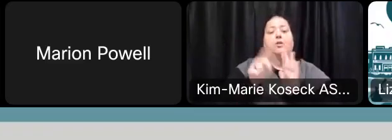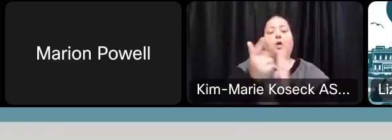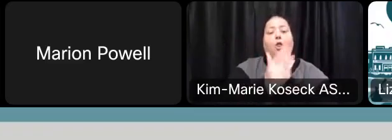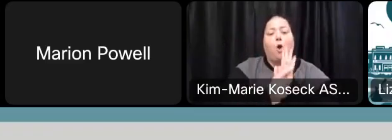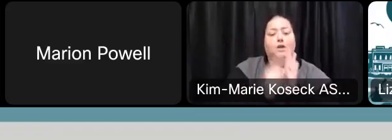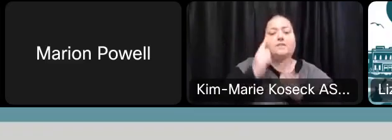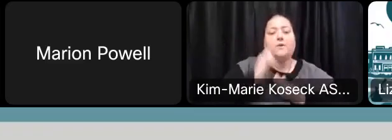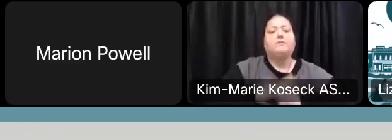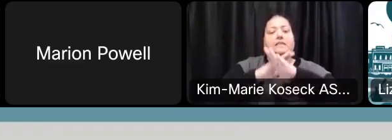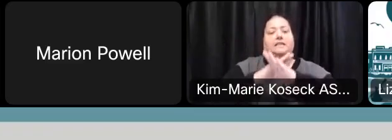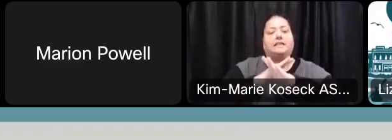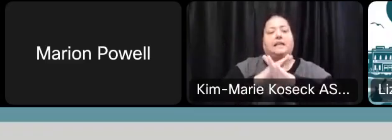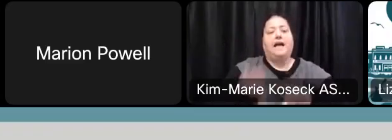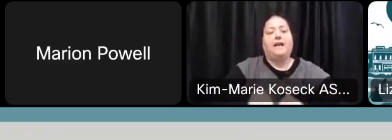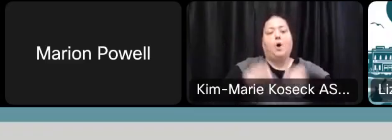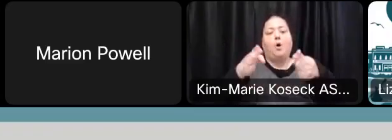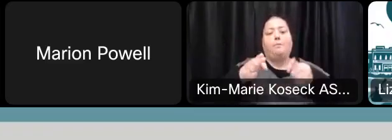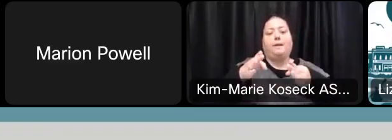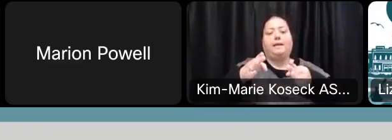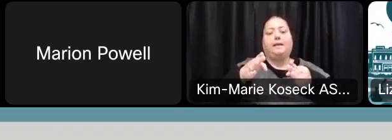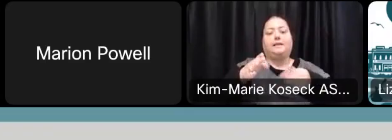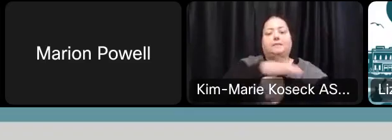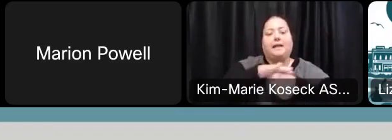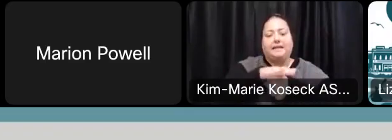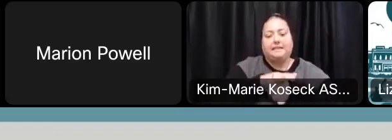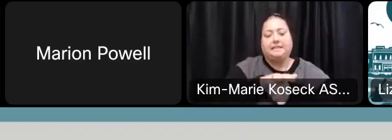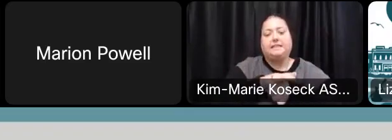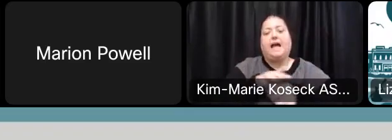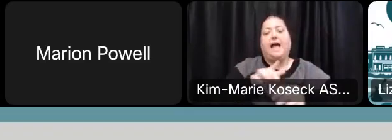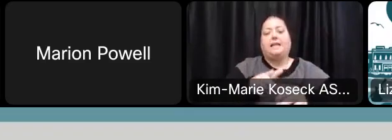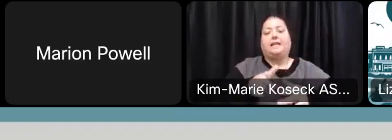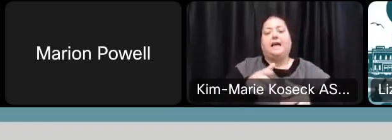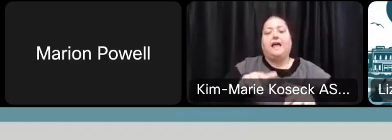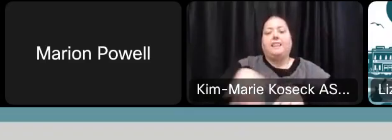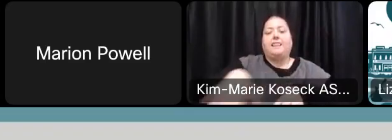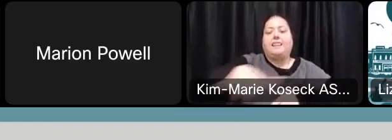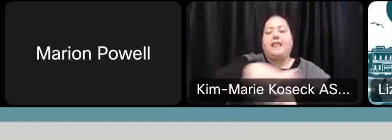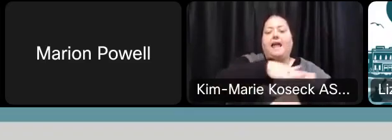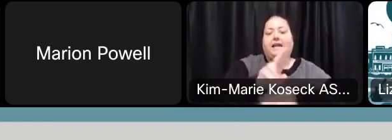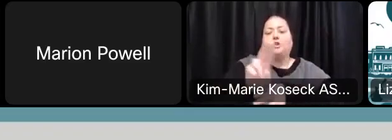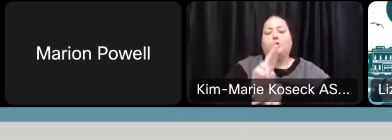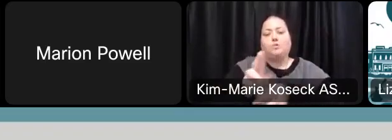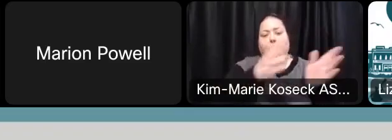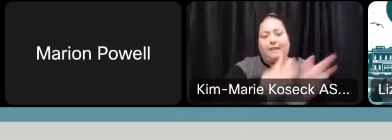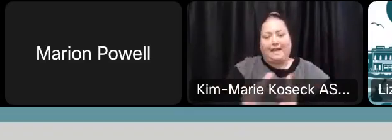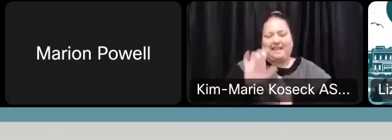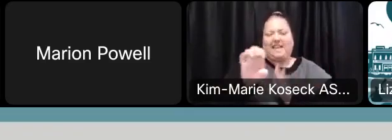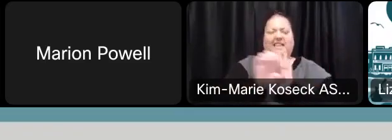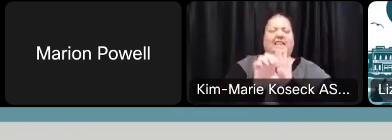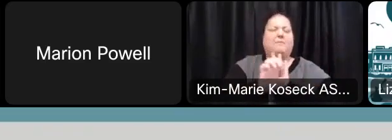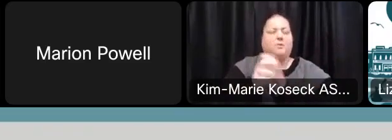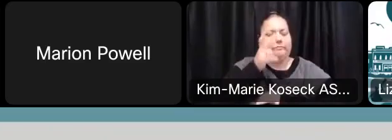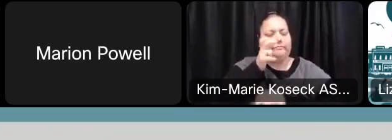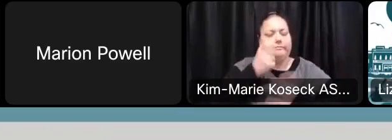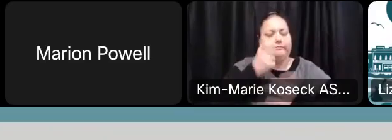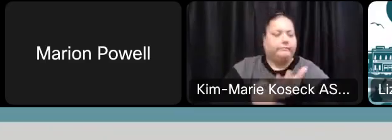incorporate resiliency and open space preservation and land use strategies to reduce risk. So those are just some examples that you're going to be hearing